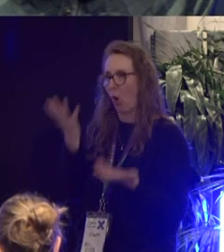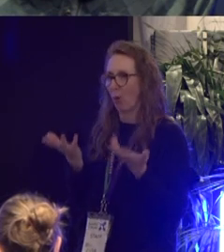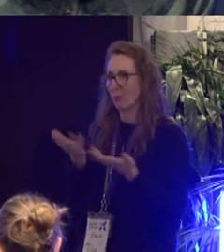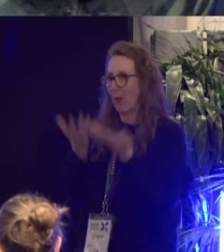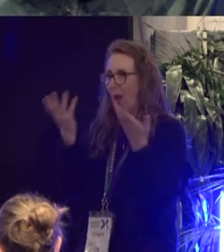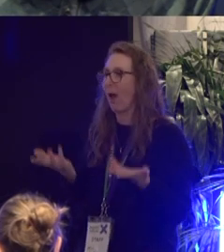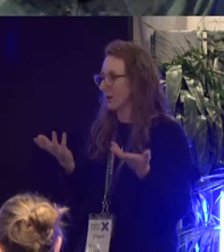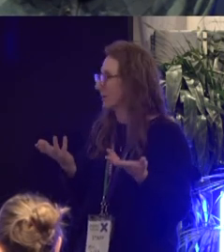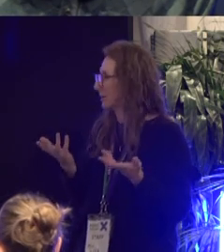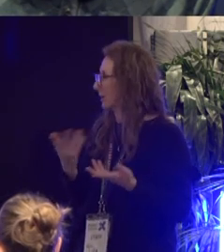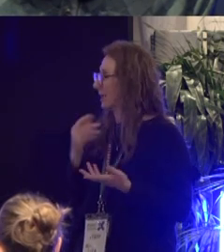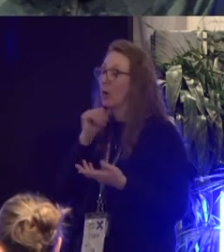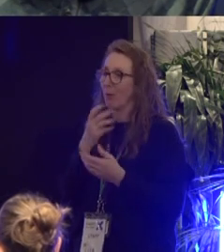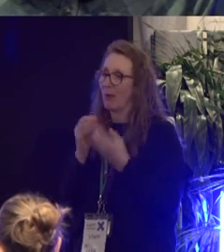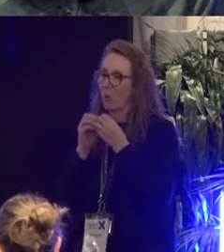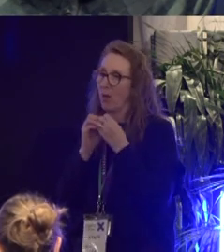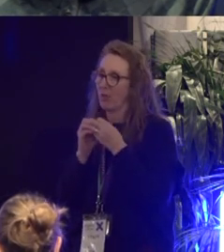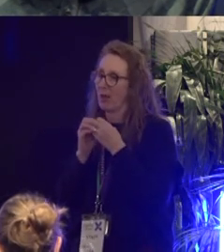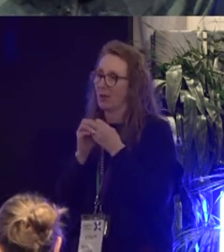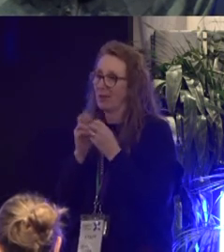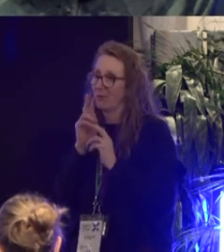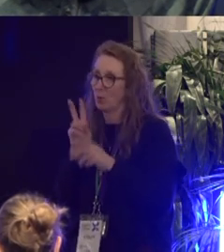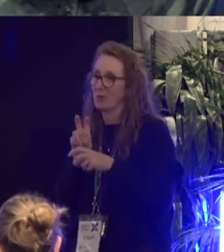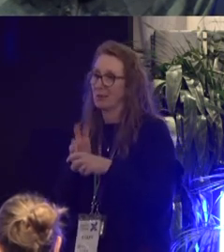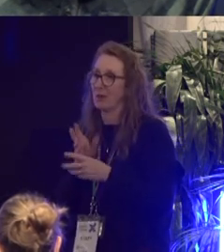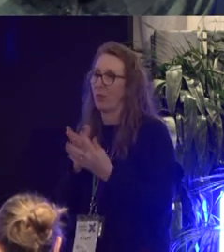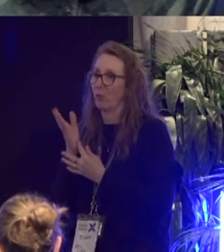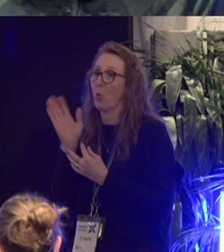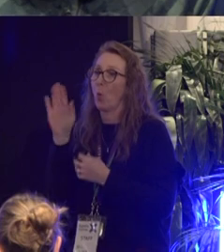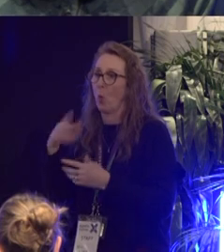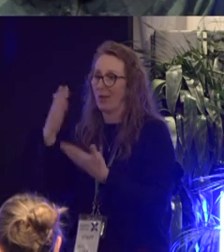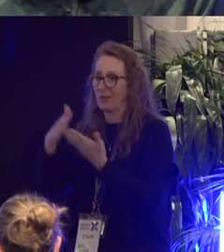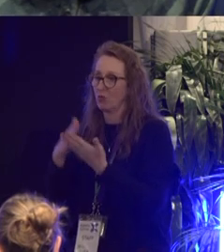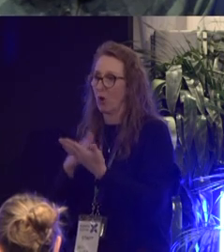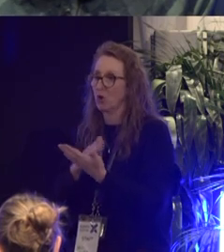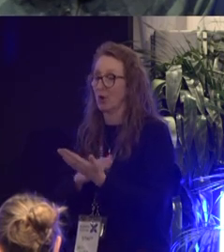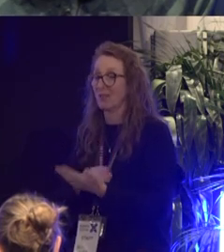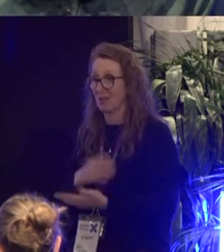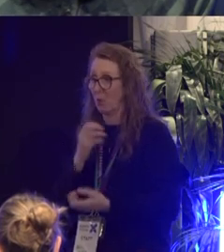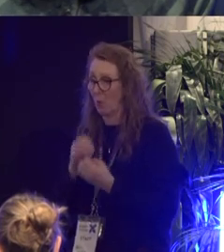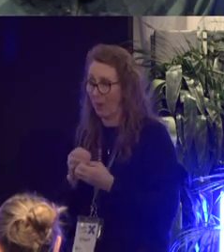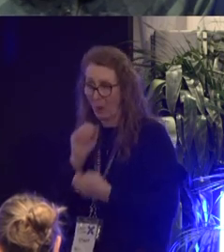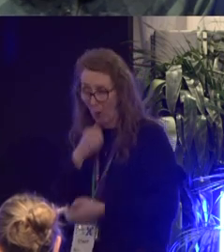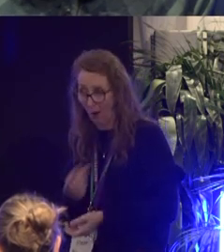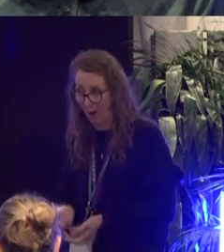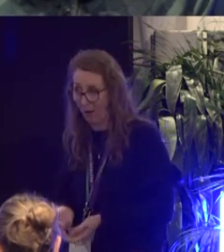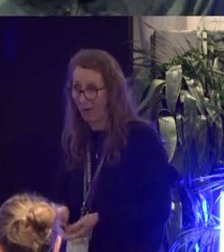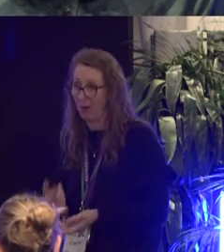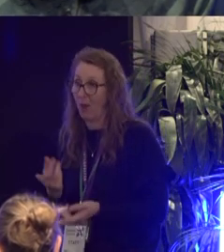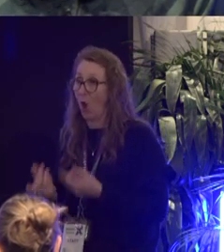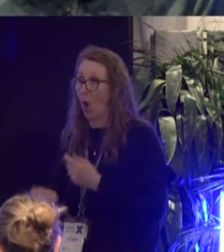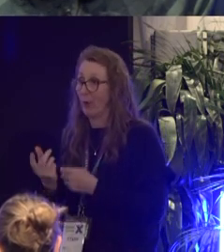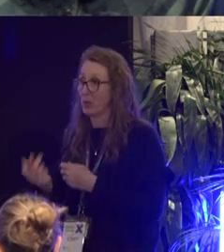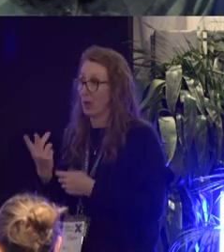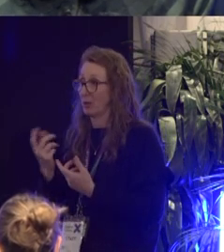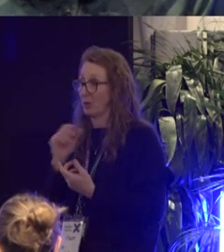It's going to be really worth it if you sit through all of these instructions of what we need from you and what your options are.